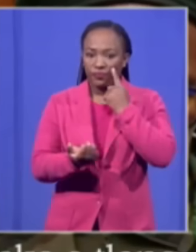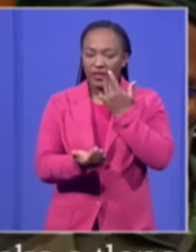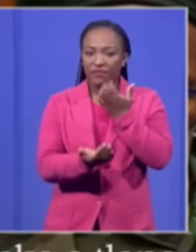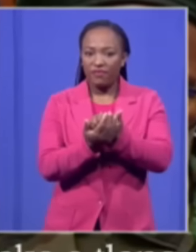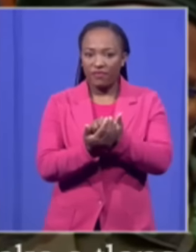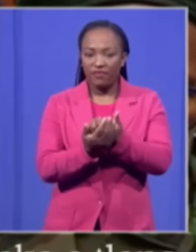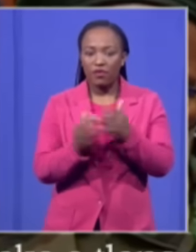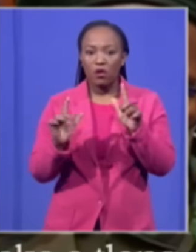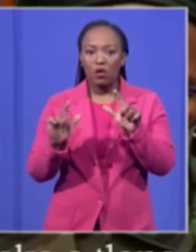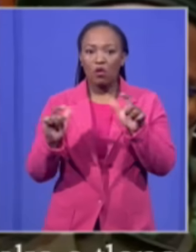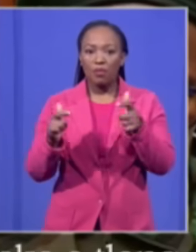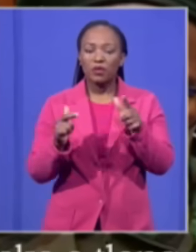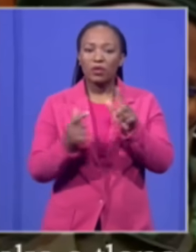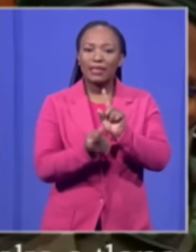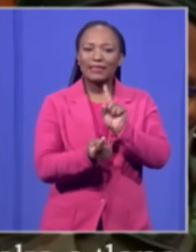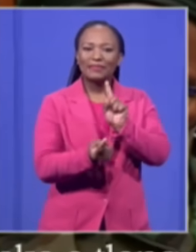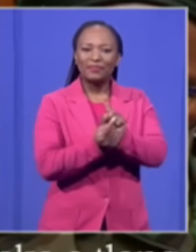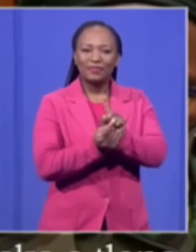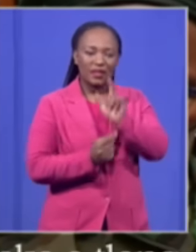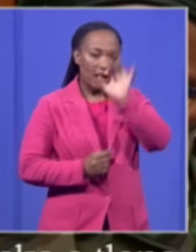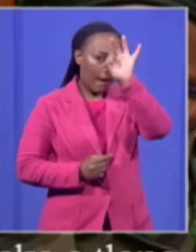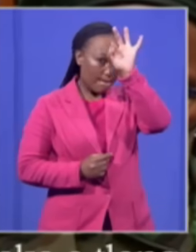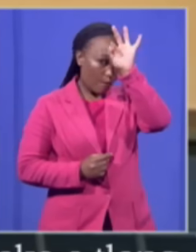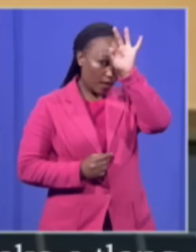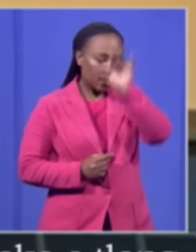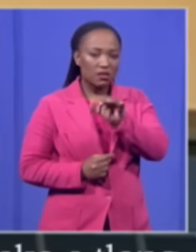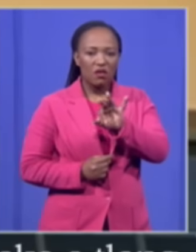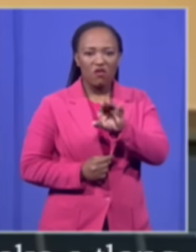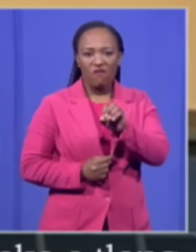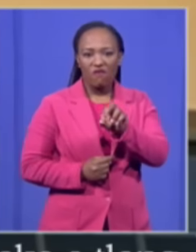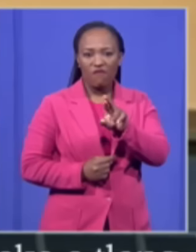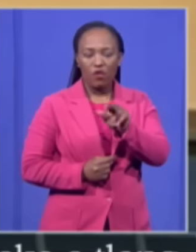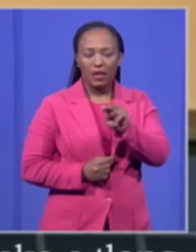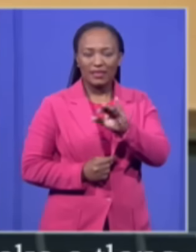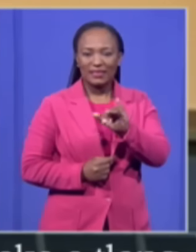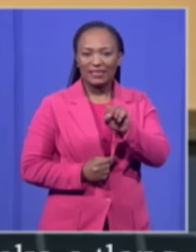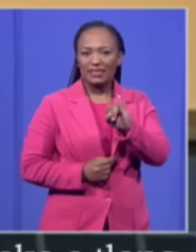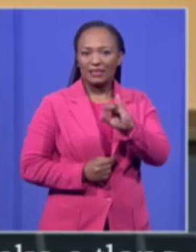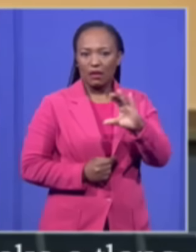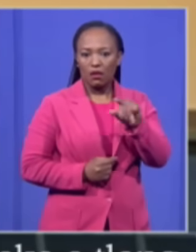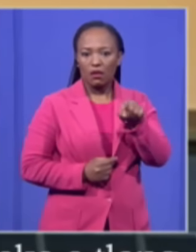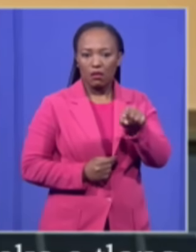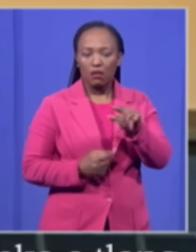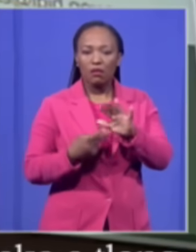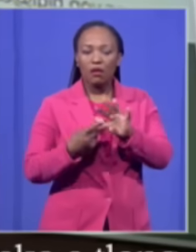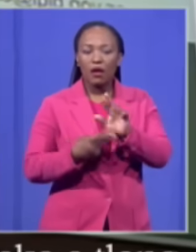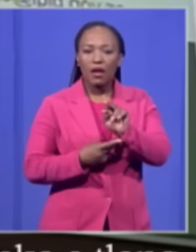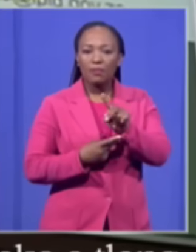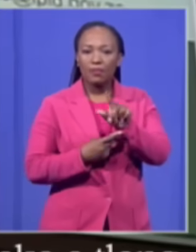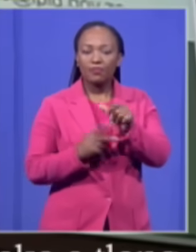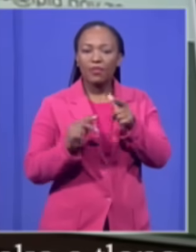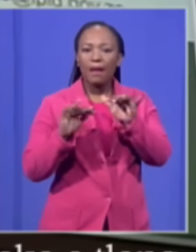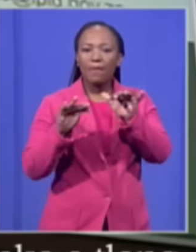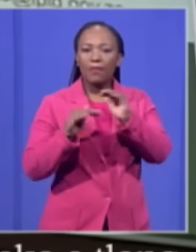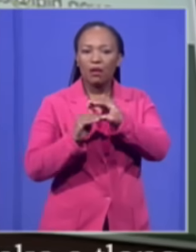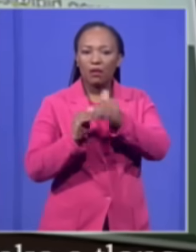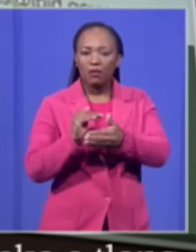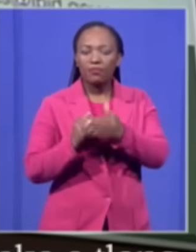le matlisisi wa forensiki go kopa thuso go tswa go moruni kakaretso, mosireletsi wa setšhaba,